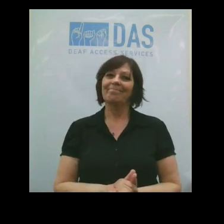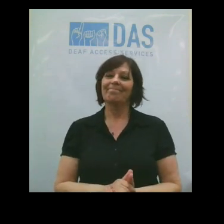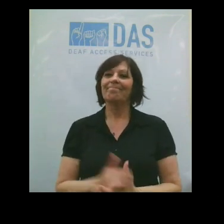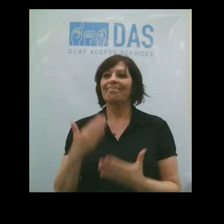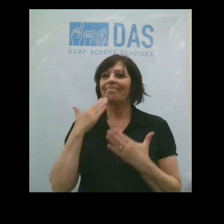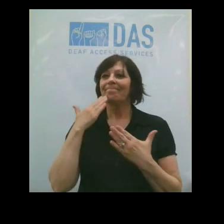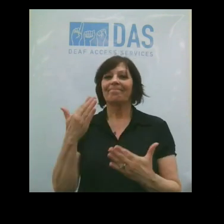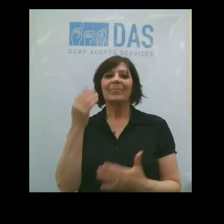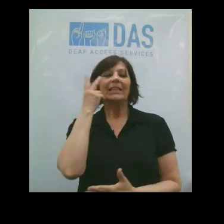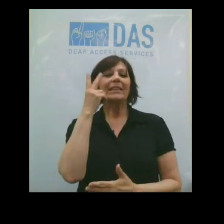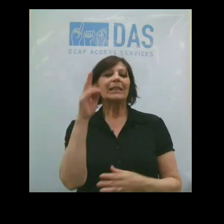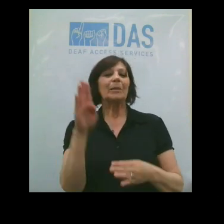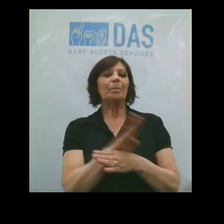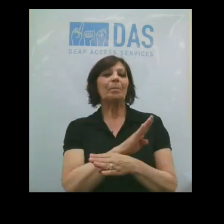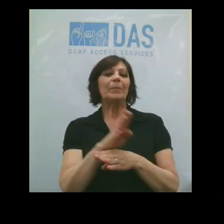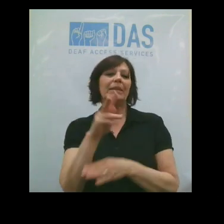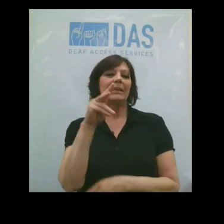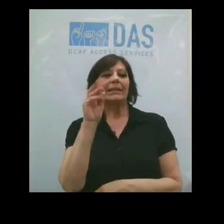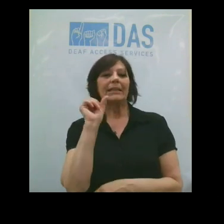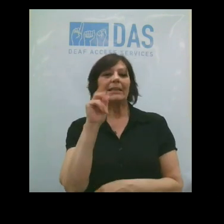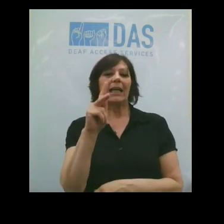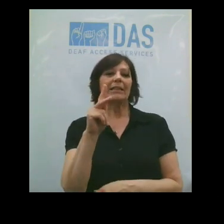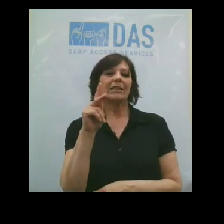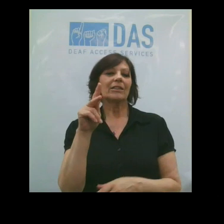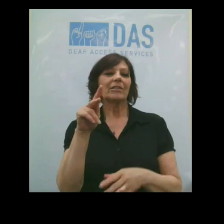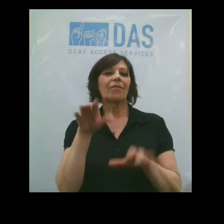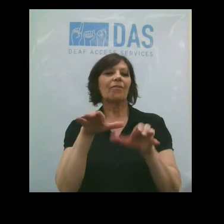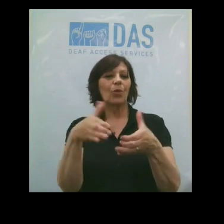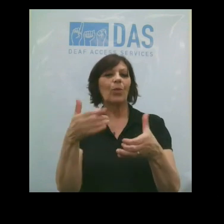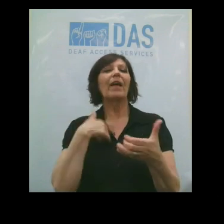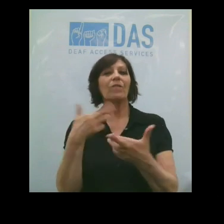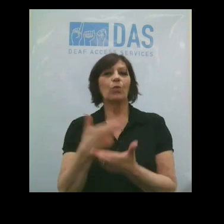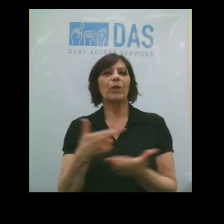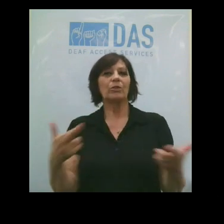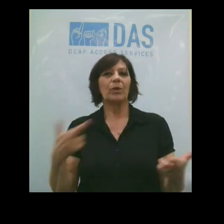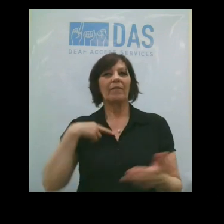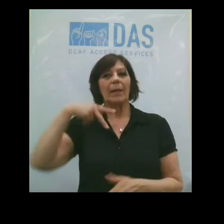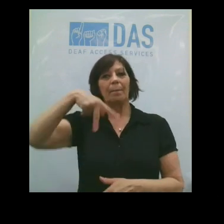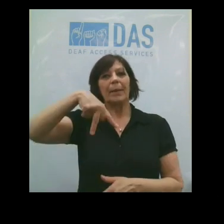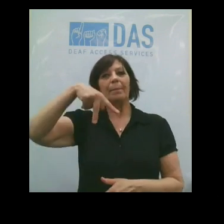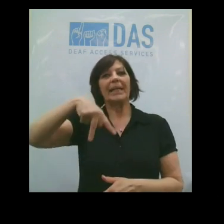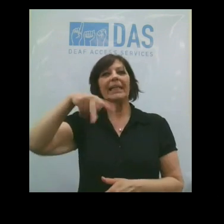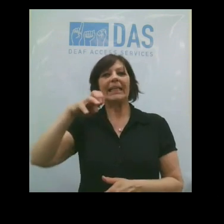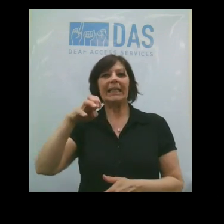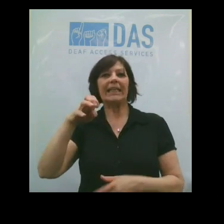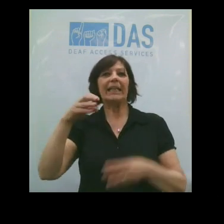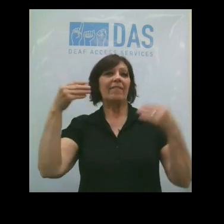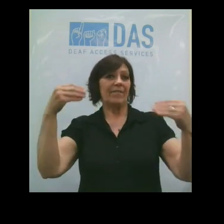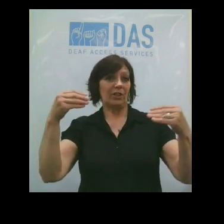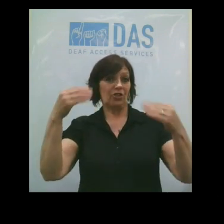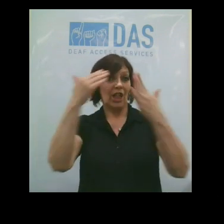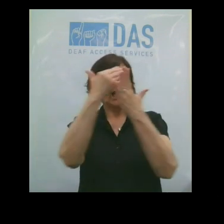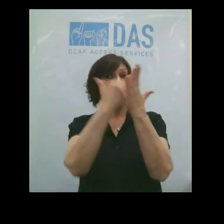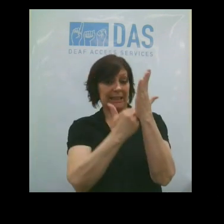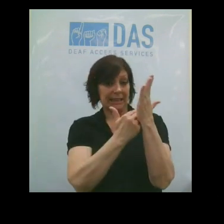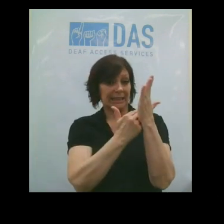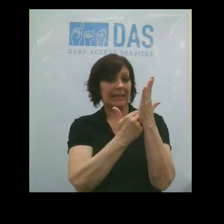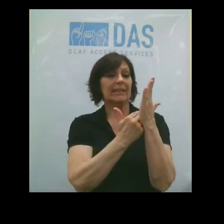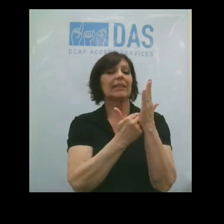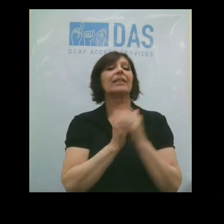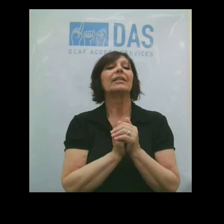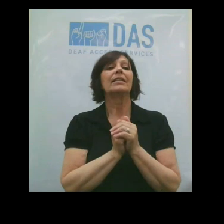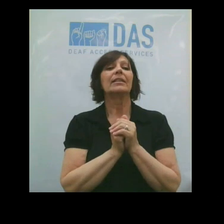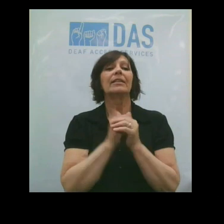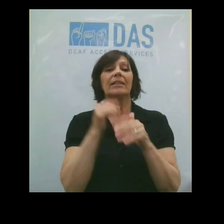And on the screen, you see the Business Task Force resources for businesses. We do have a PPE vendor list for businesses from vendors that we are working with